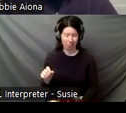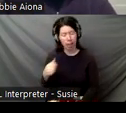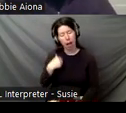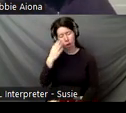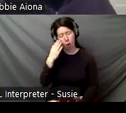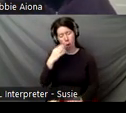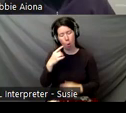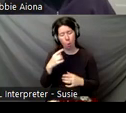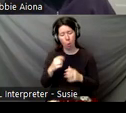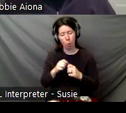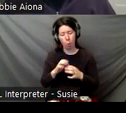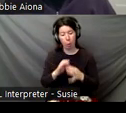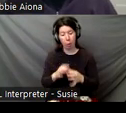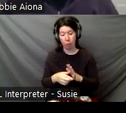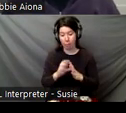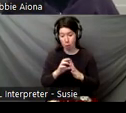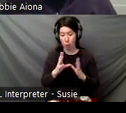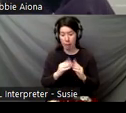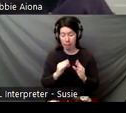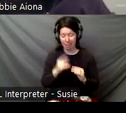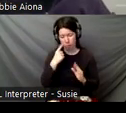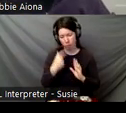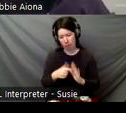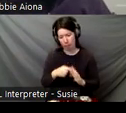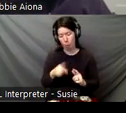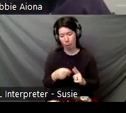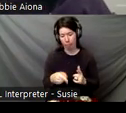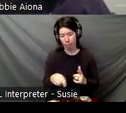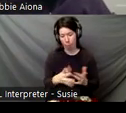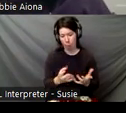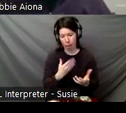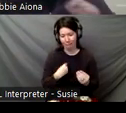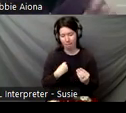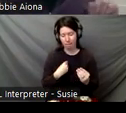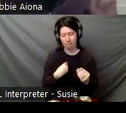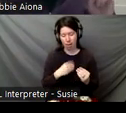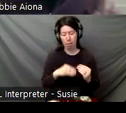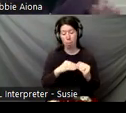when they, for example, want to have more investigation or something, and it